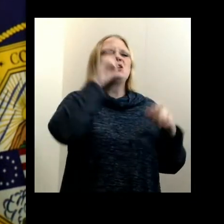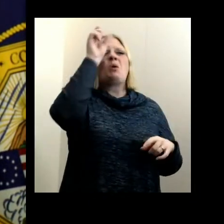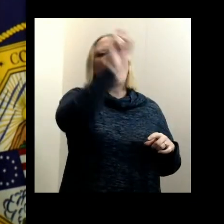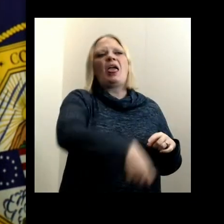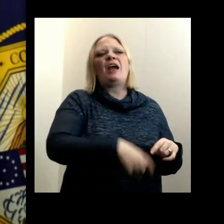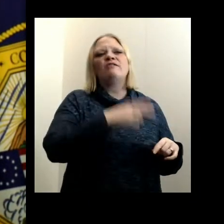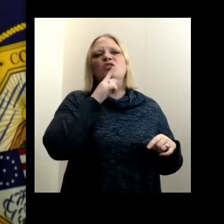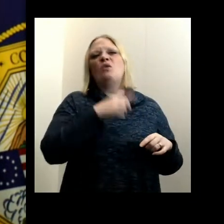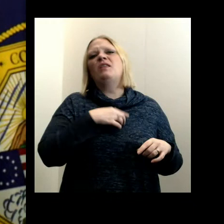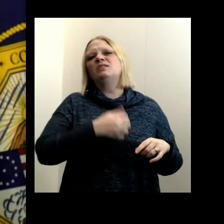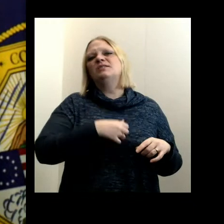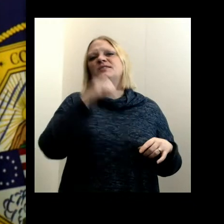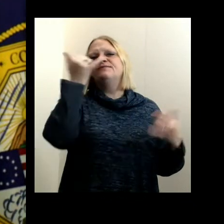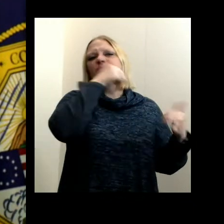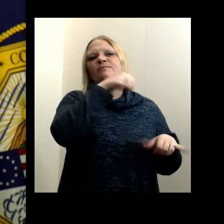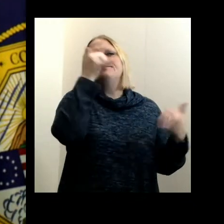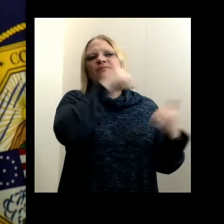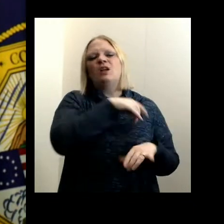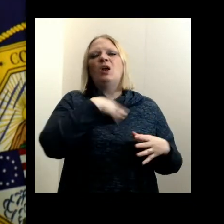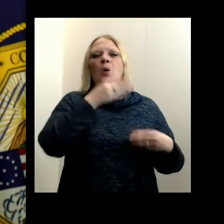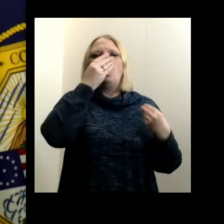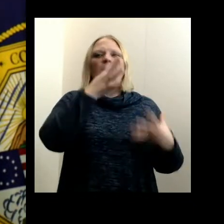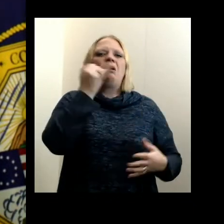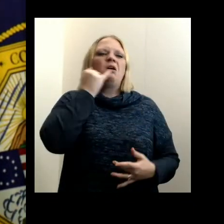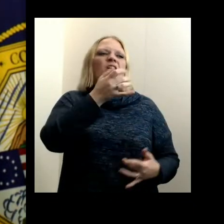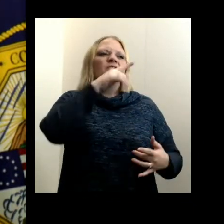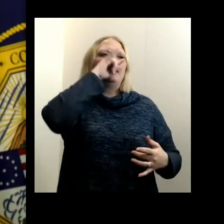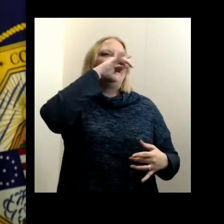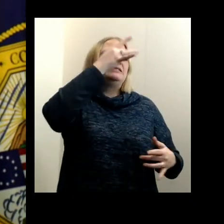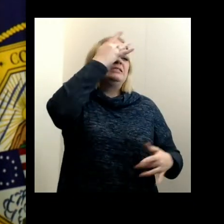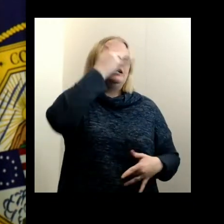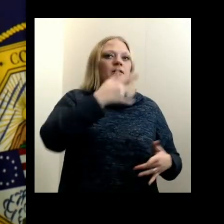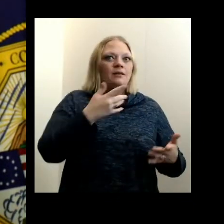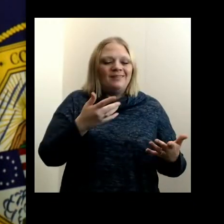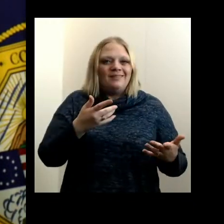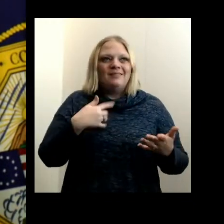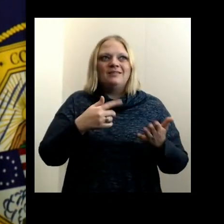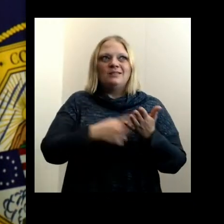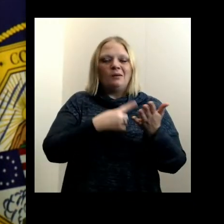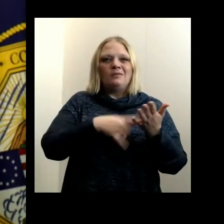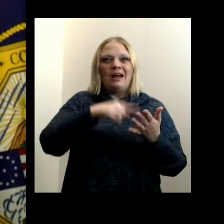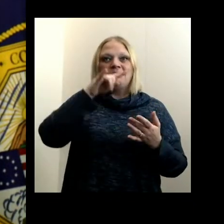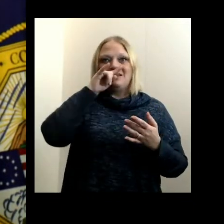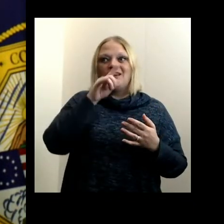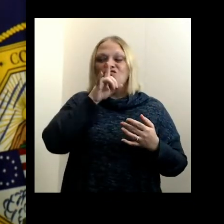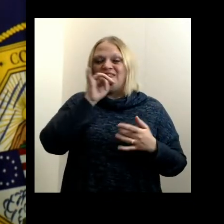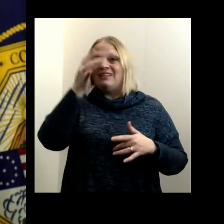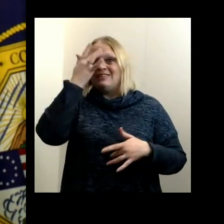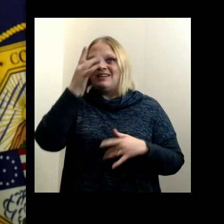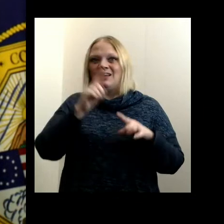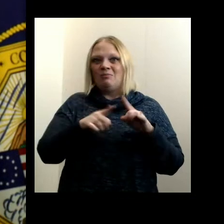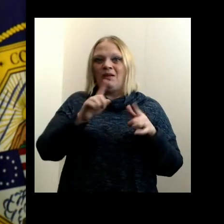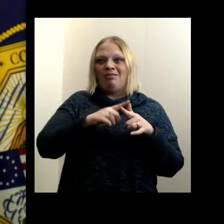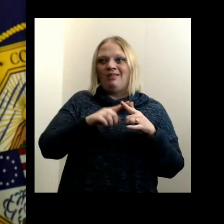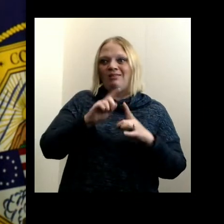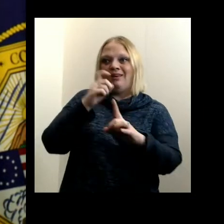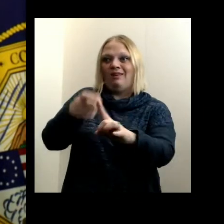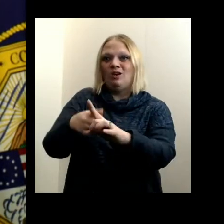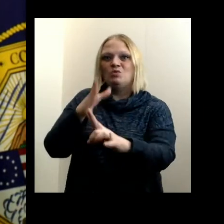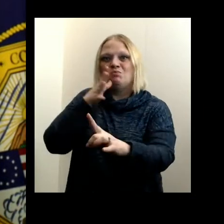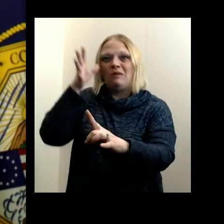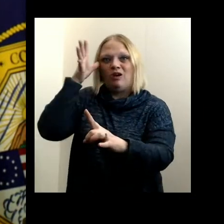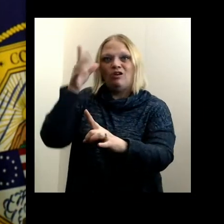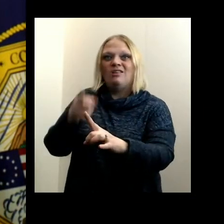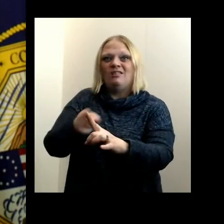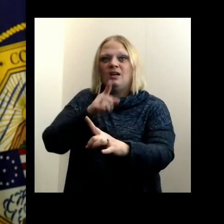sick? Well, sometimes the kids get very sick, but sometimes their parents get really sick.